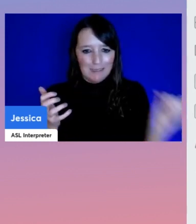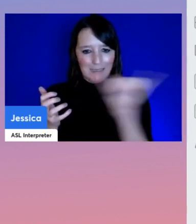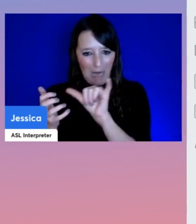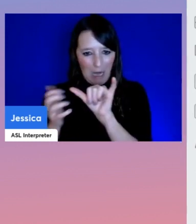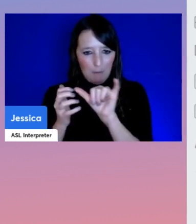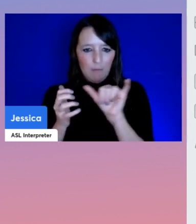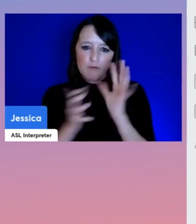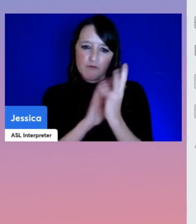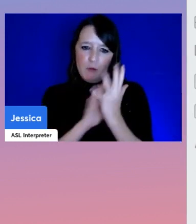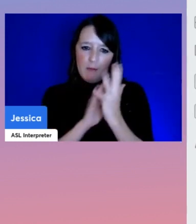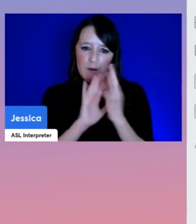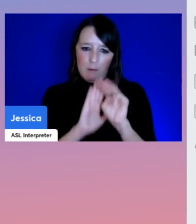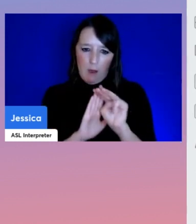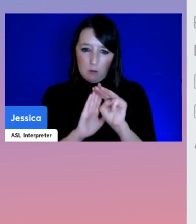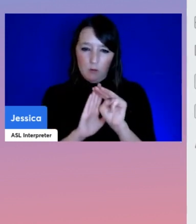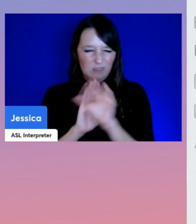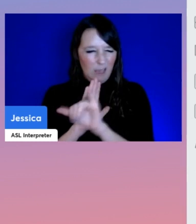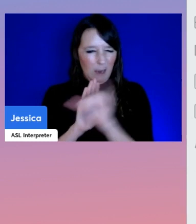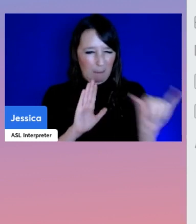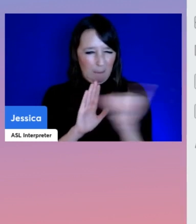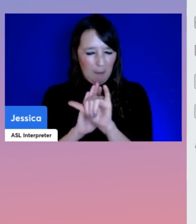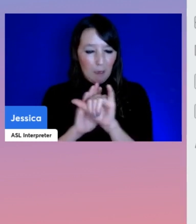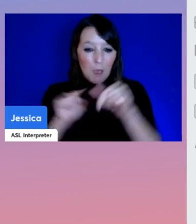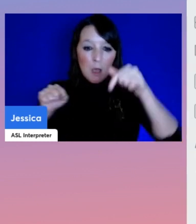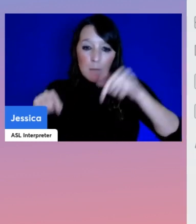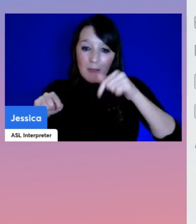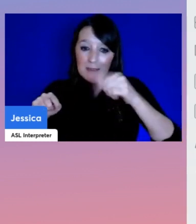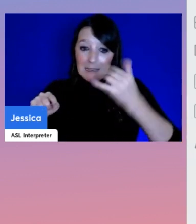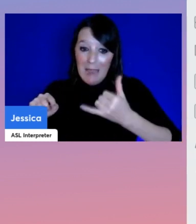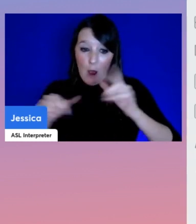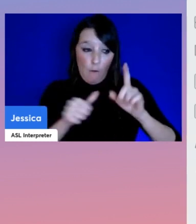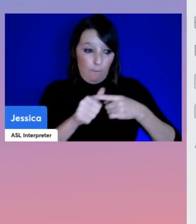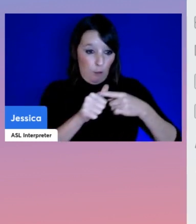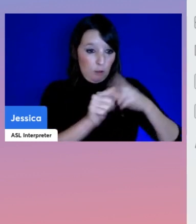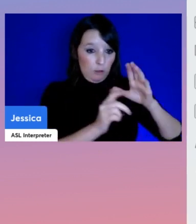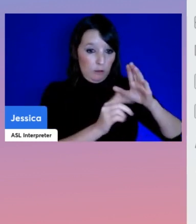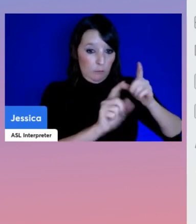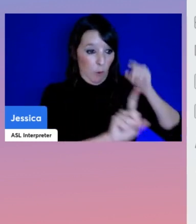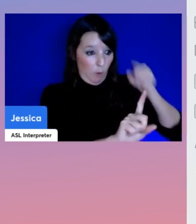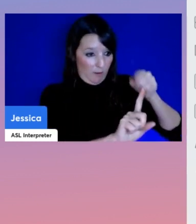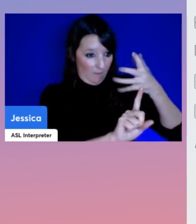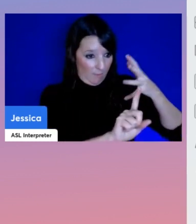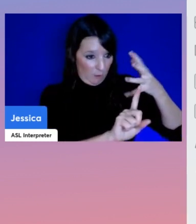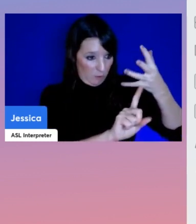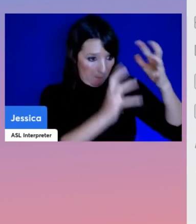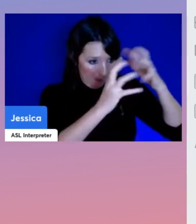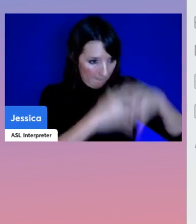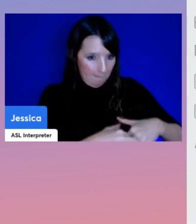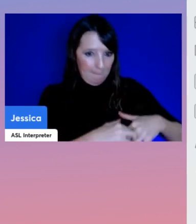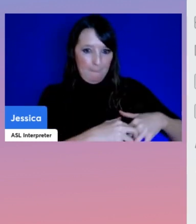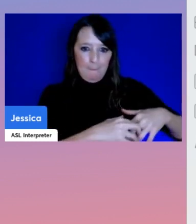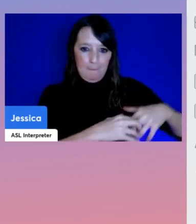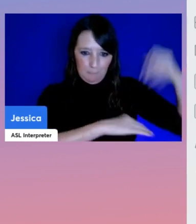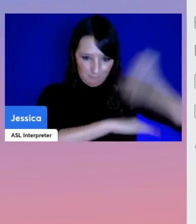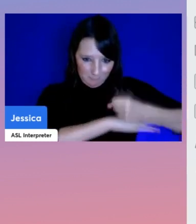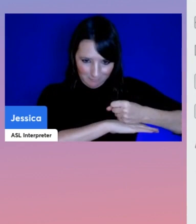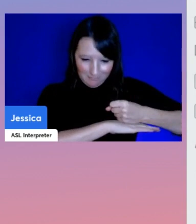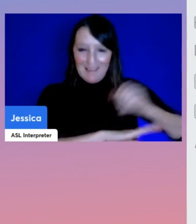as before, but this time I'm disabling the first endpoint and enabling the second endpoint.